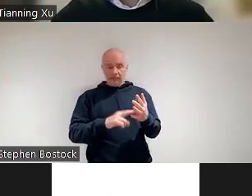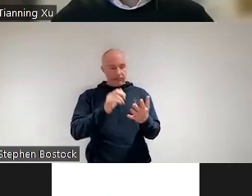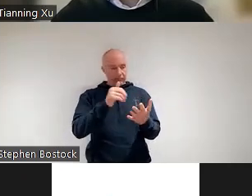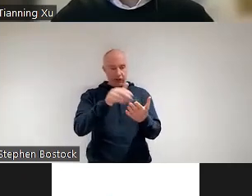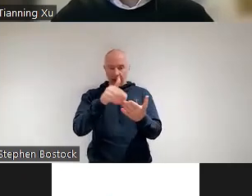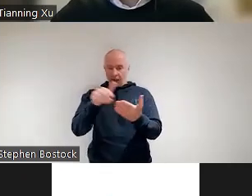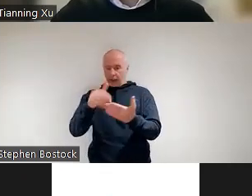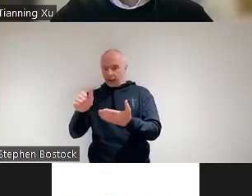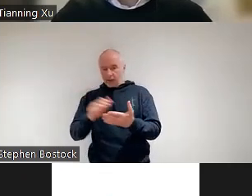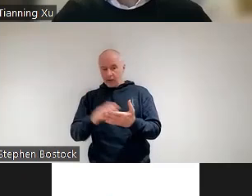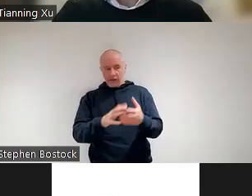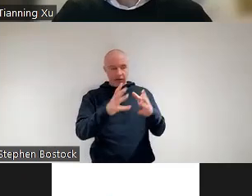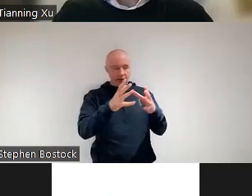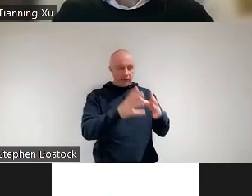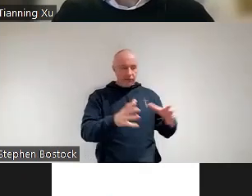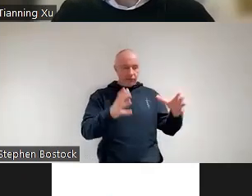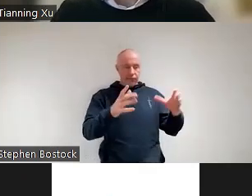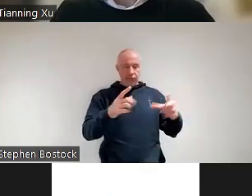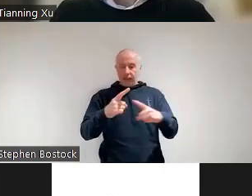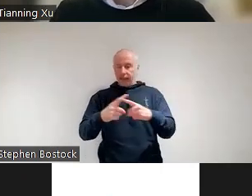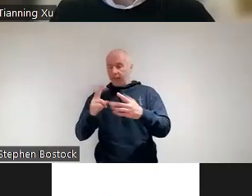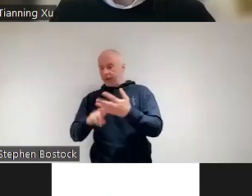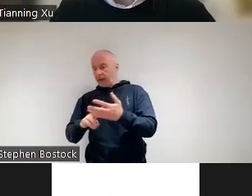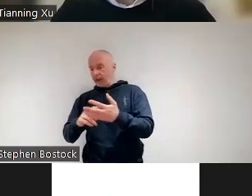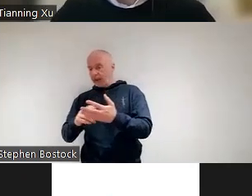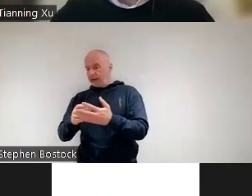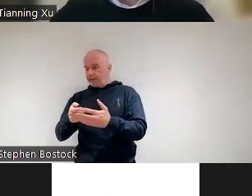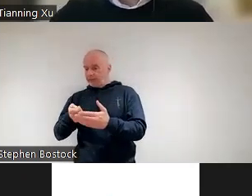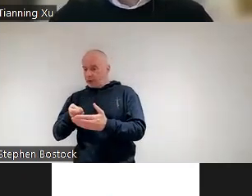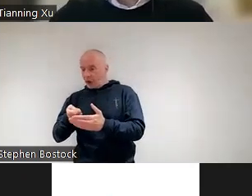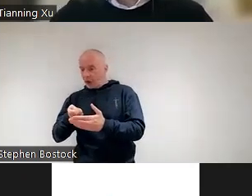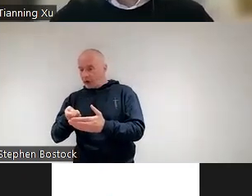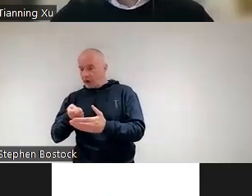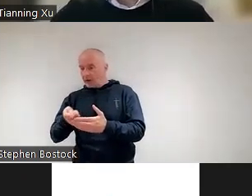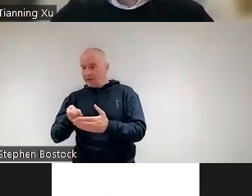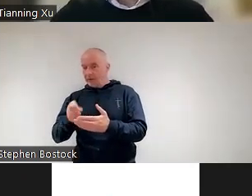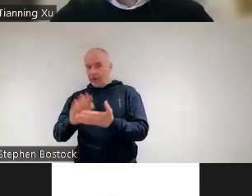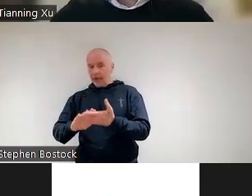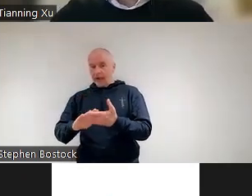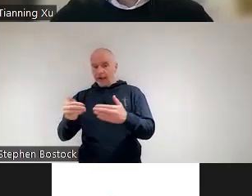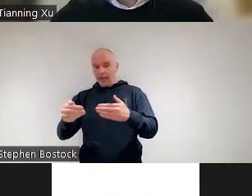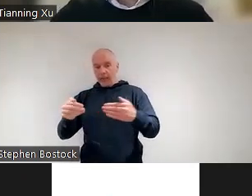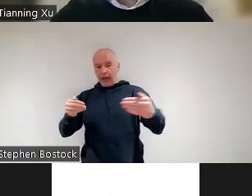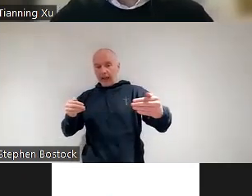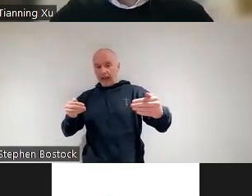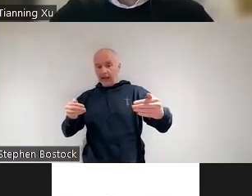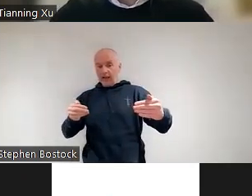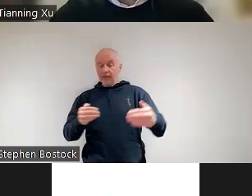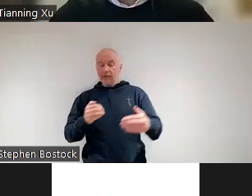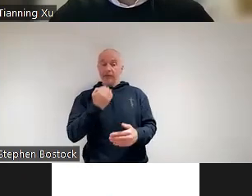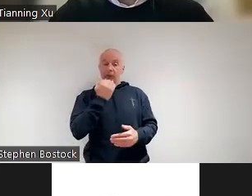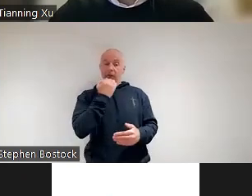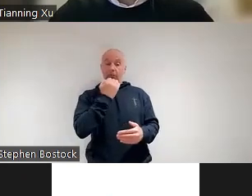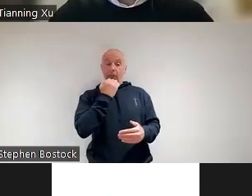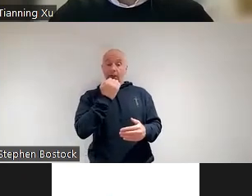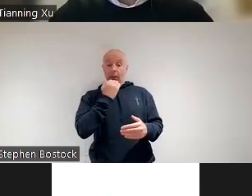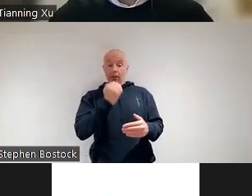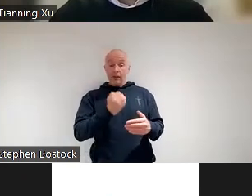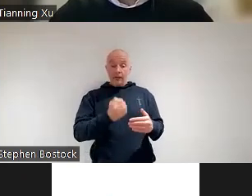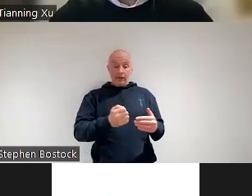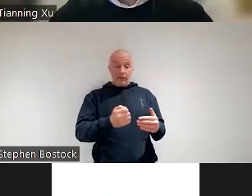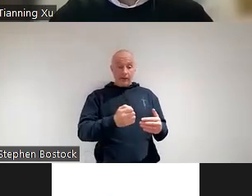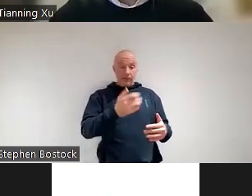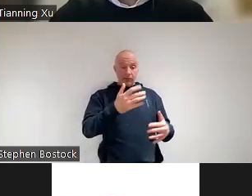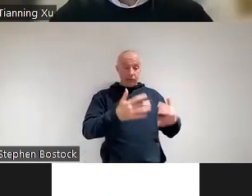EV chargers been struggling to catch up. So if you look at the numbers here, you can see that